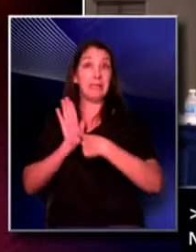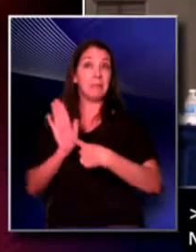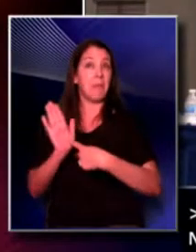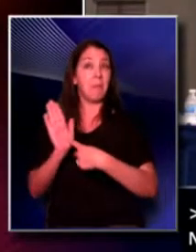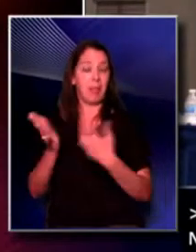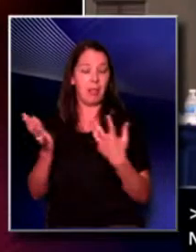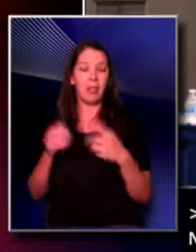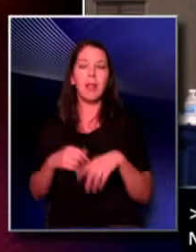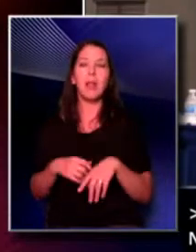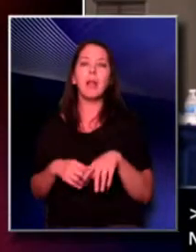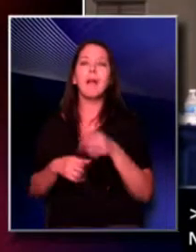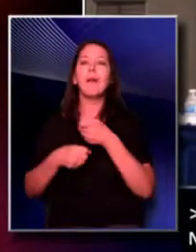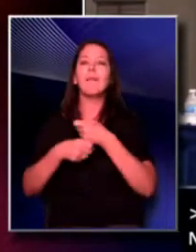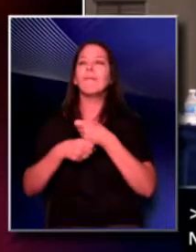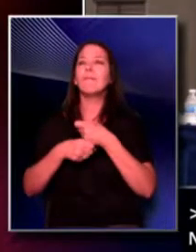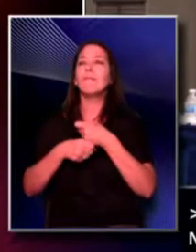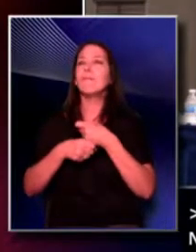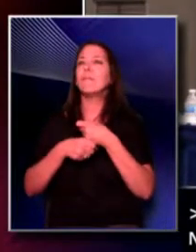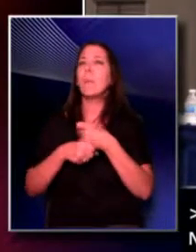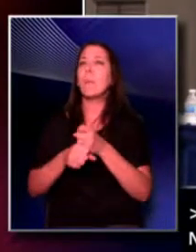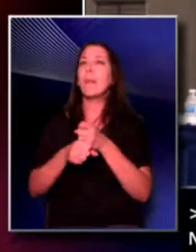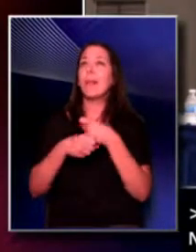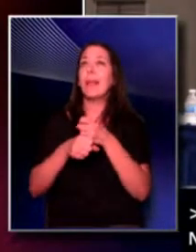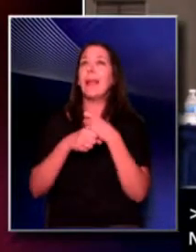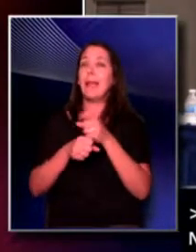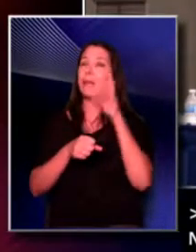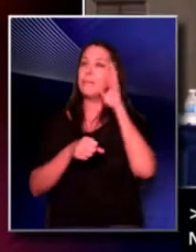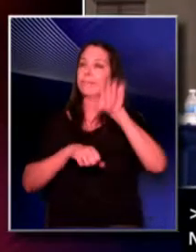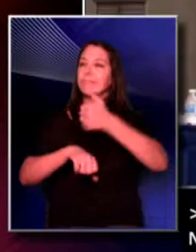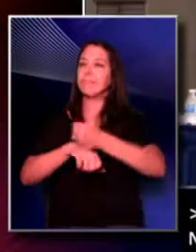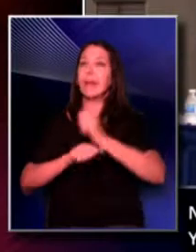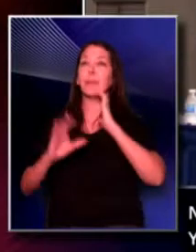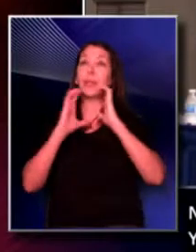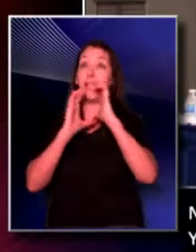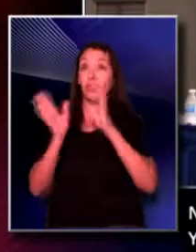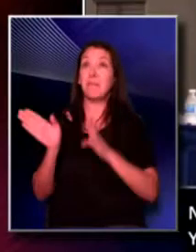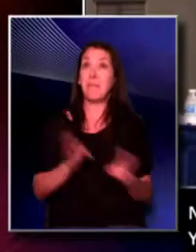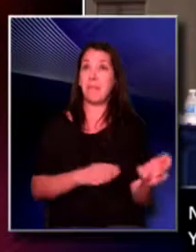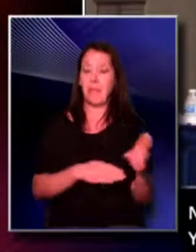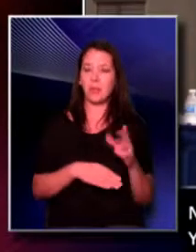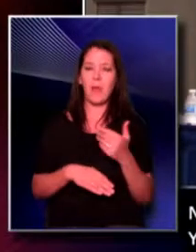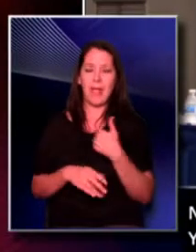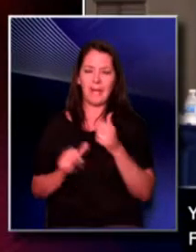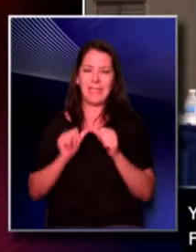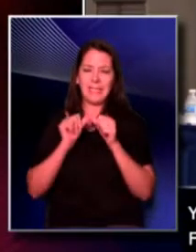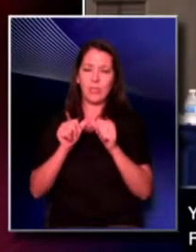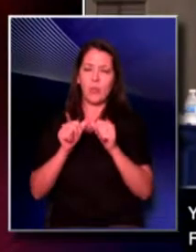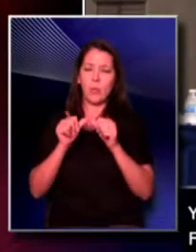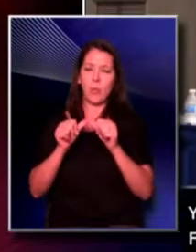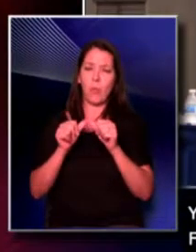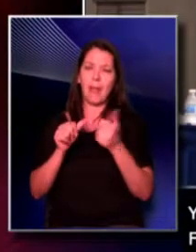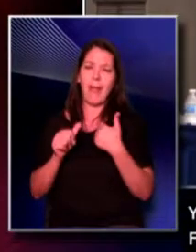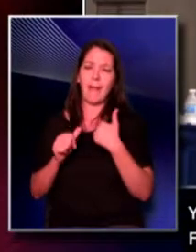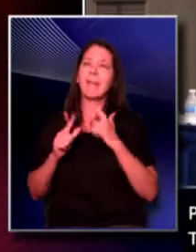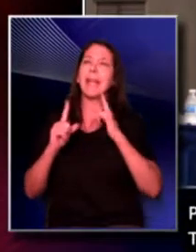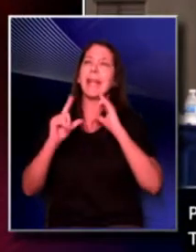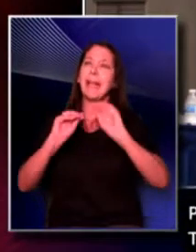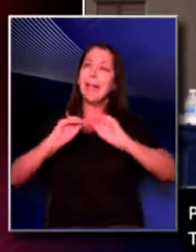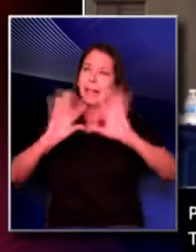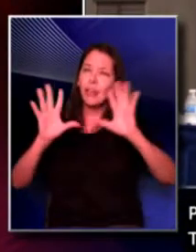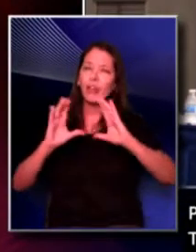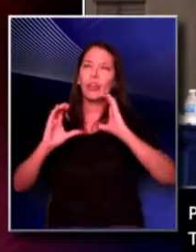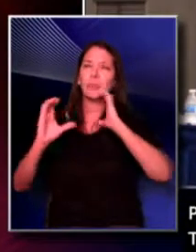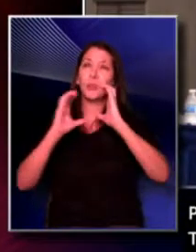maybe formulating a communication plan. That the agency needs to have a clear internal